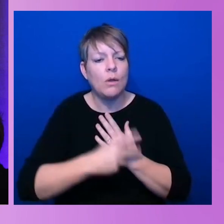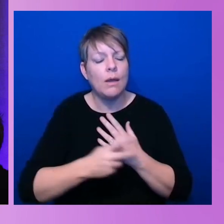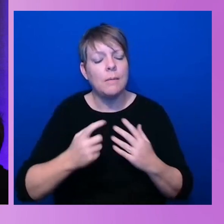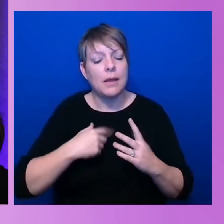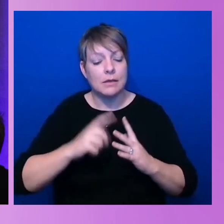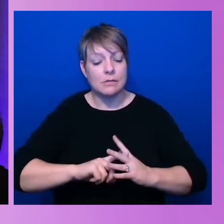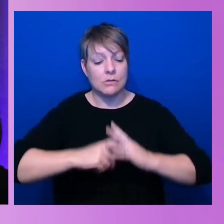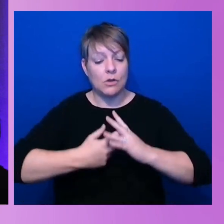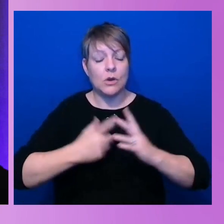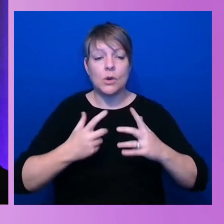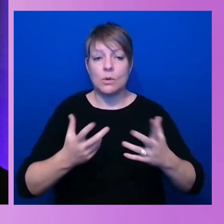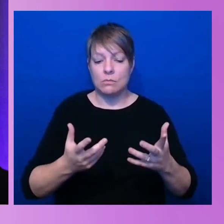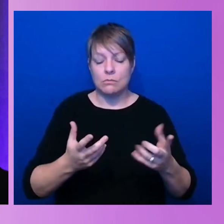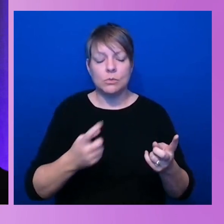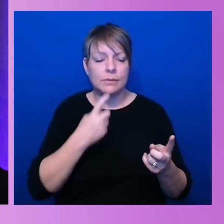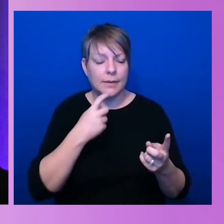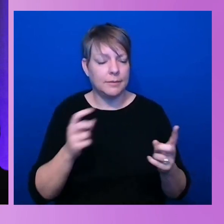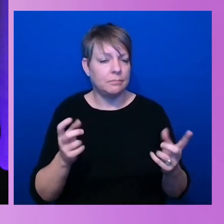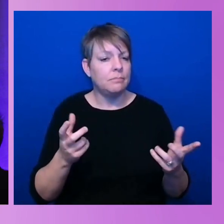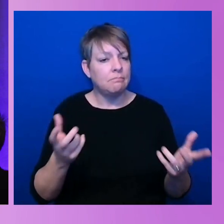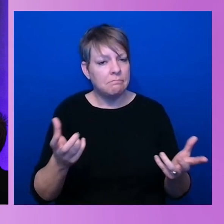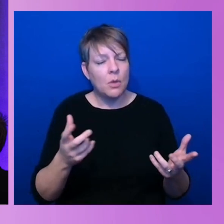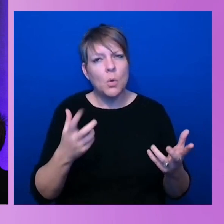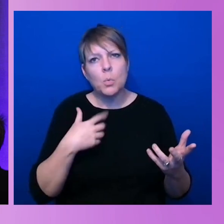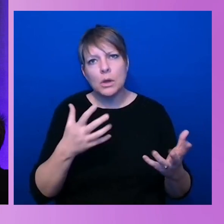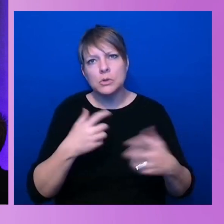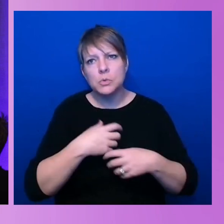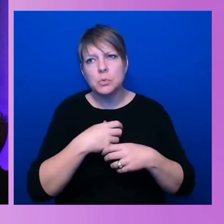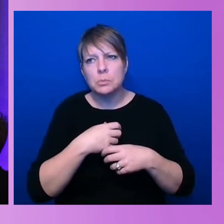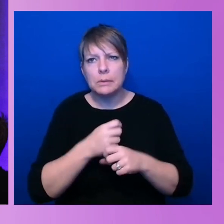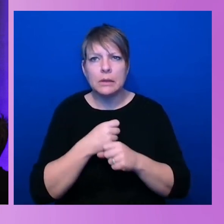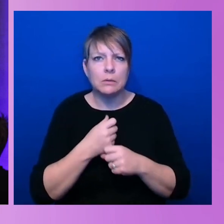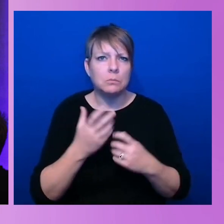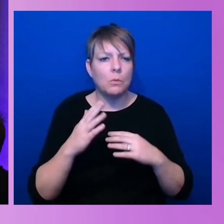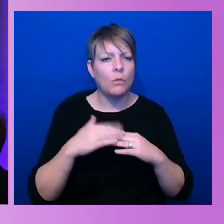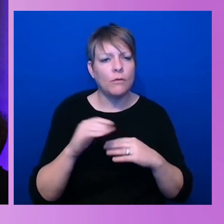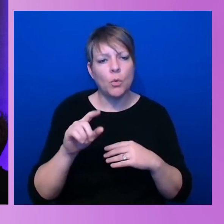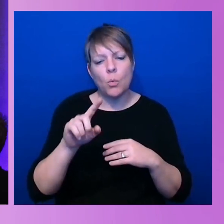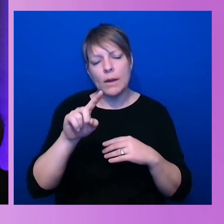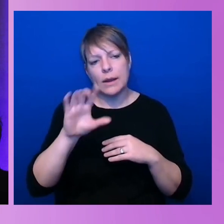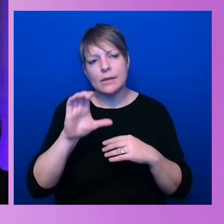we started out by saying, over 100 inclusive features that are noteworthy, that we can